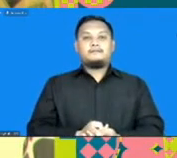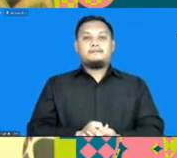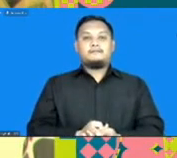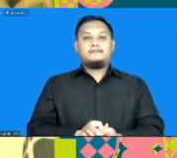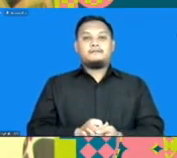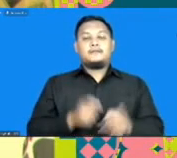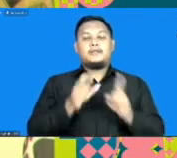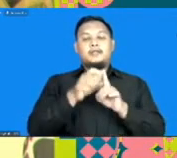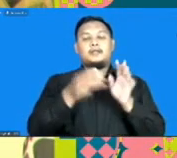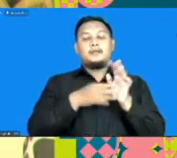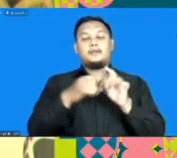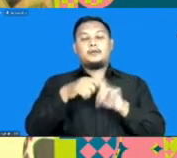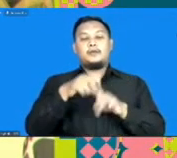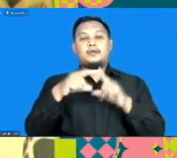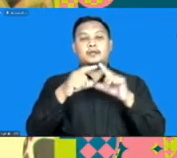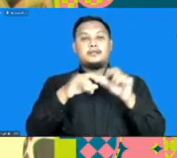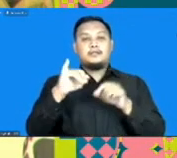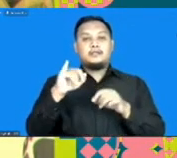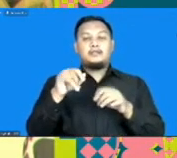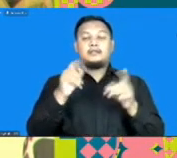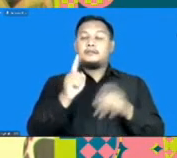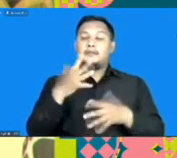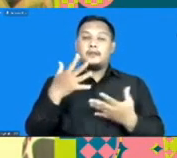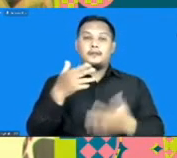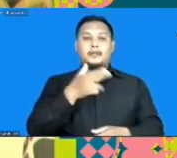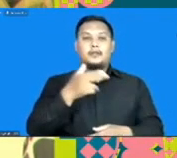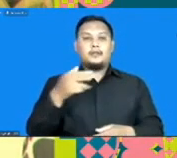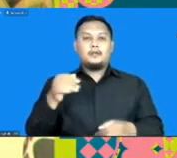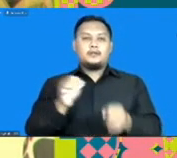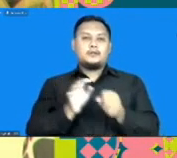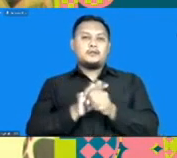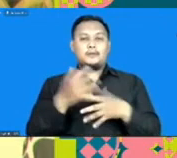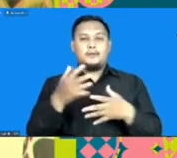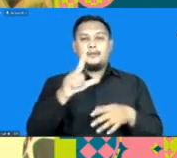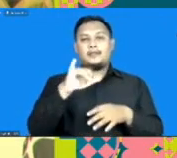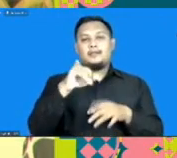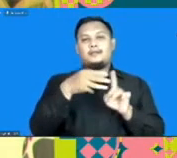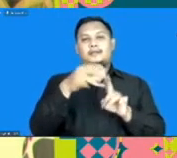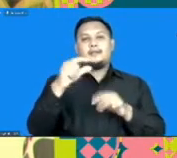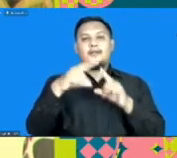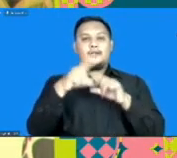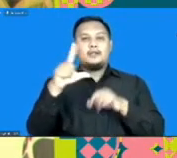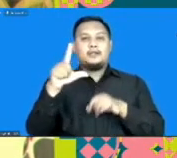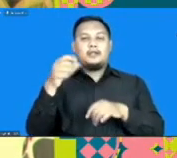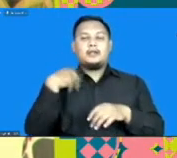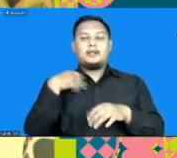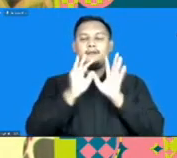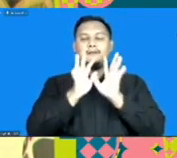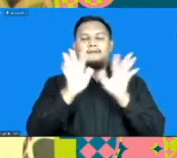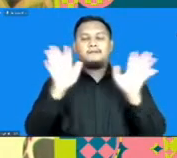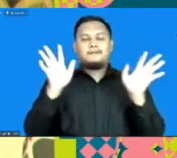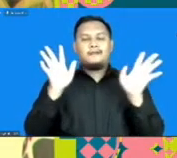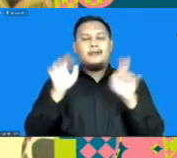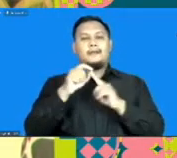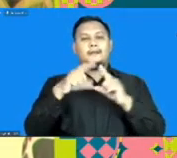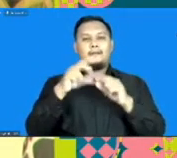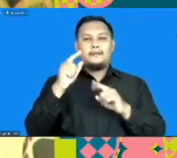very liberal democratic. It's something which never happened before. We have so many parties. We have very liberal and very strong